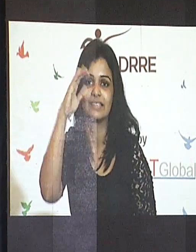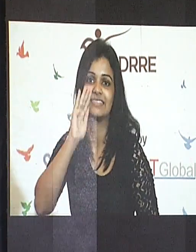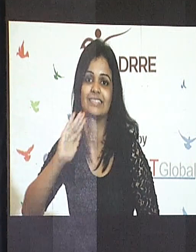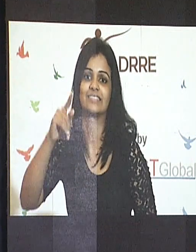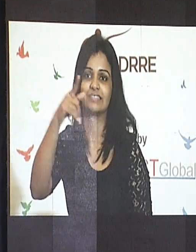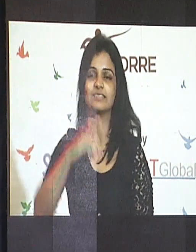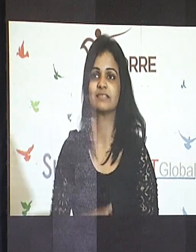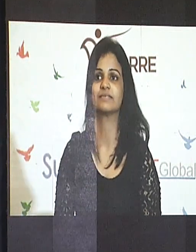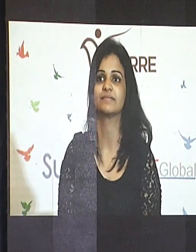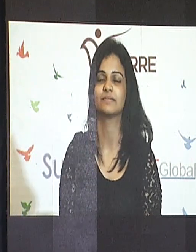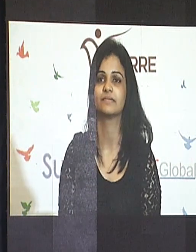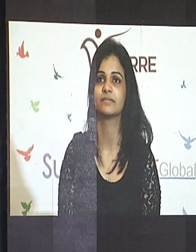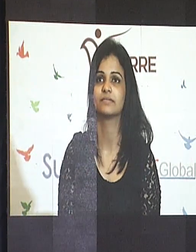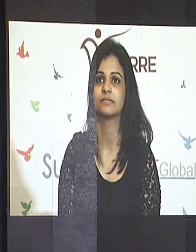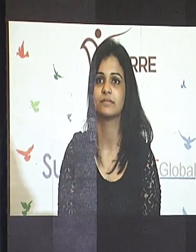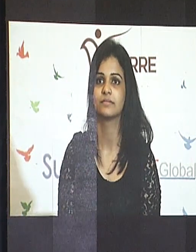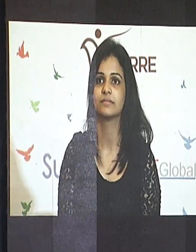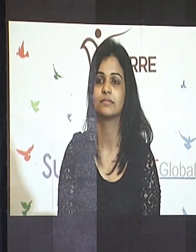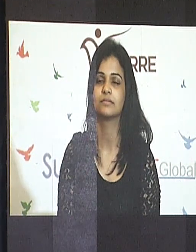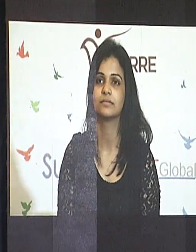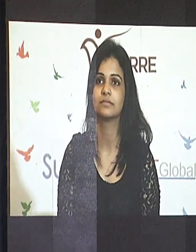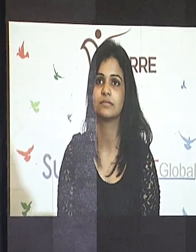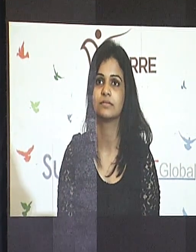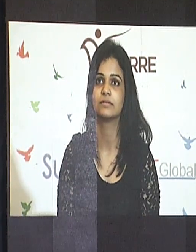Da da pa ma pa pa.